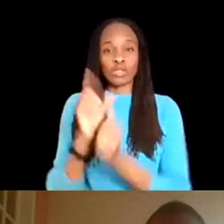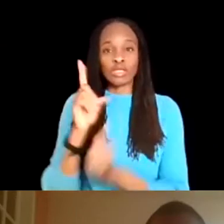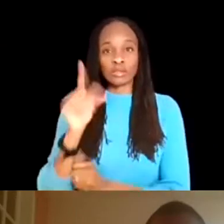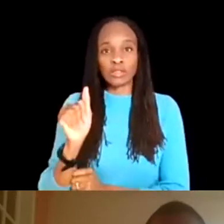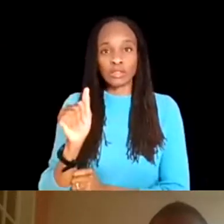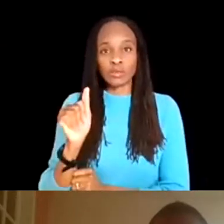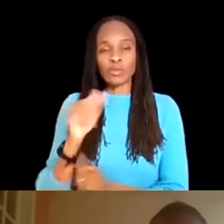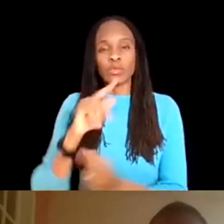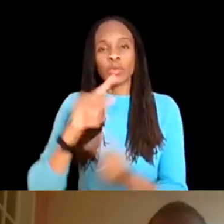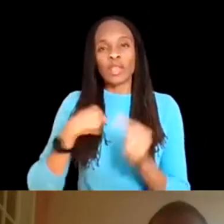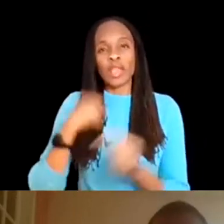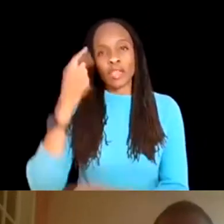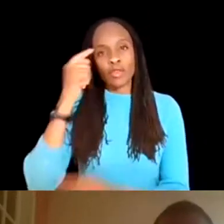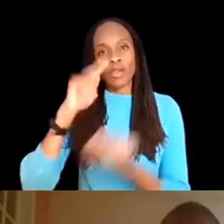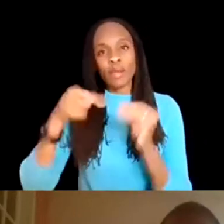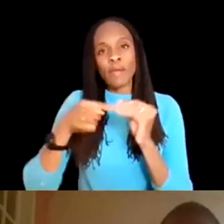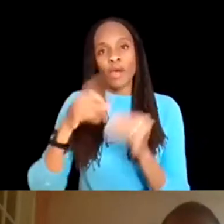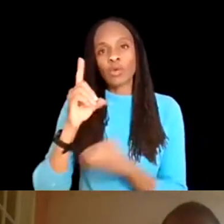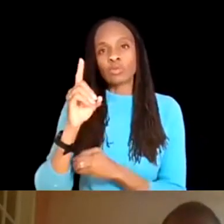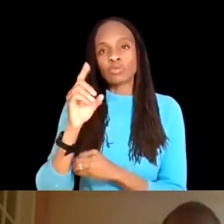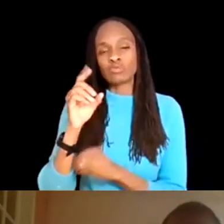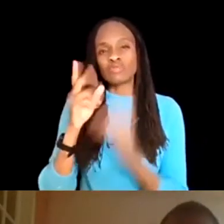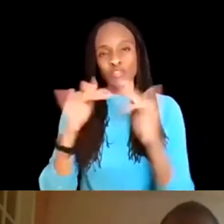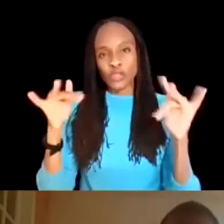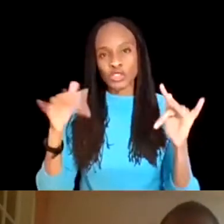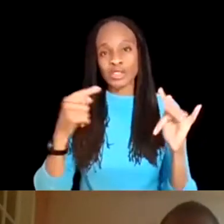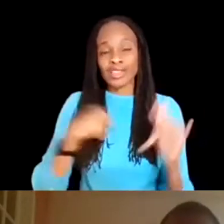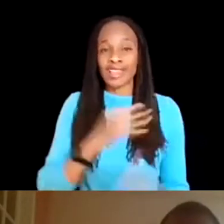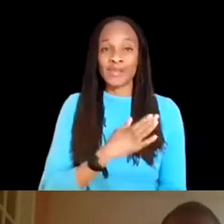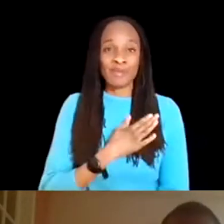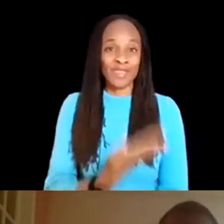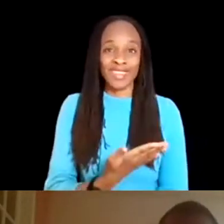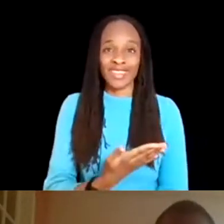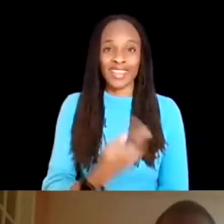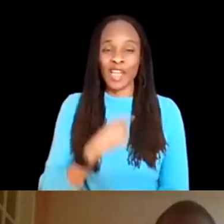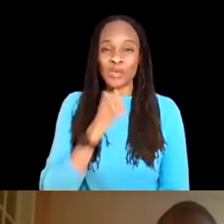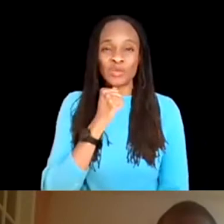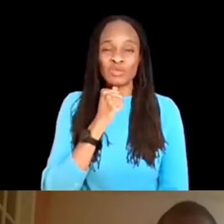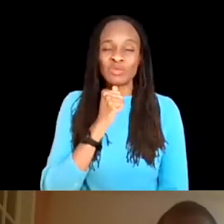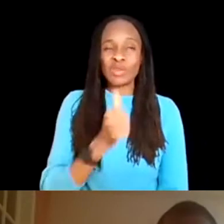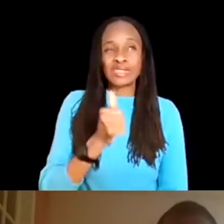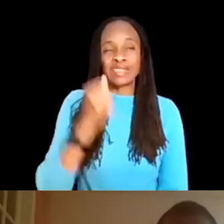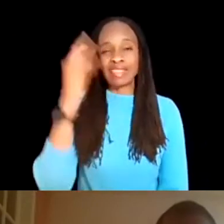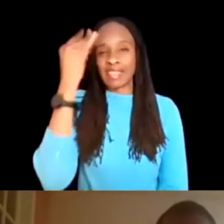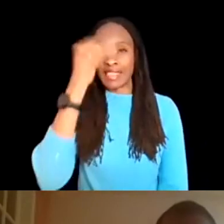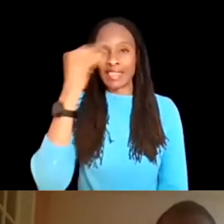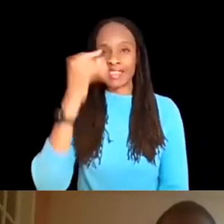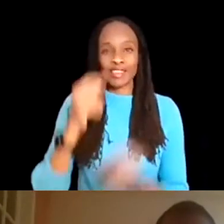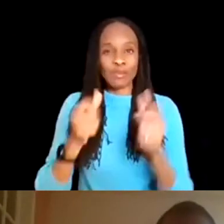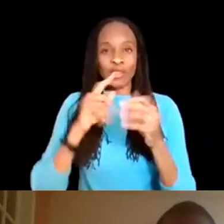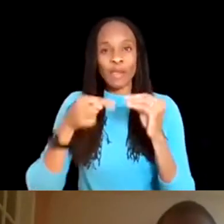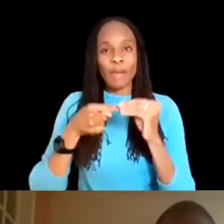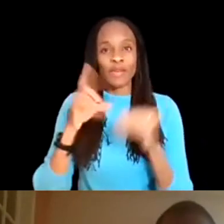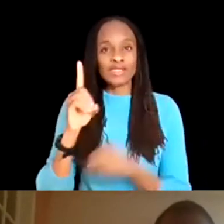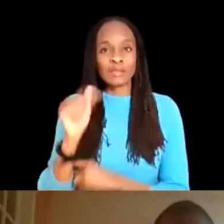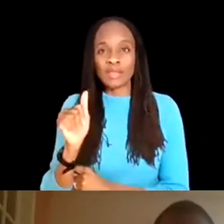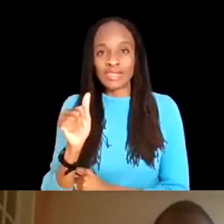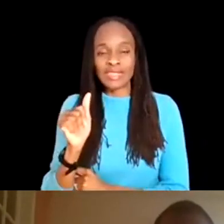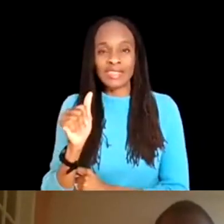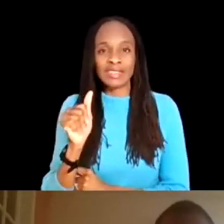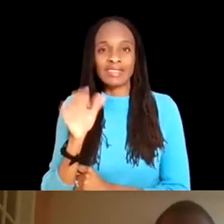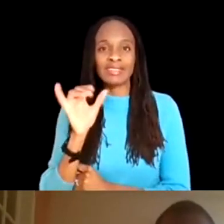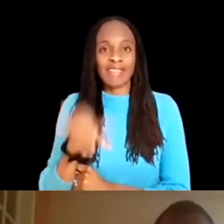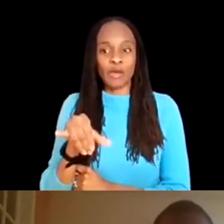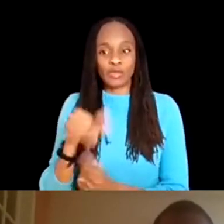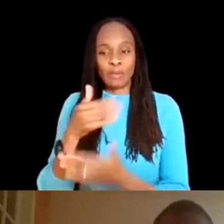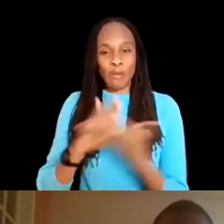thought about diversity, I'll admit I wasn't thinking immediately about disability as part of that